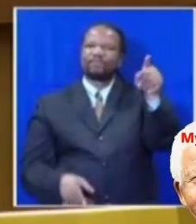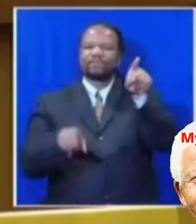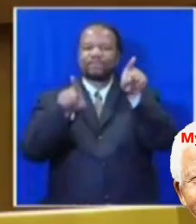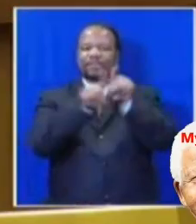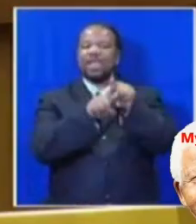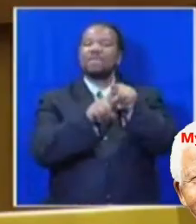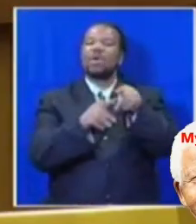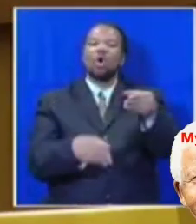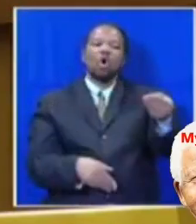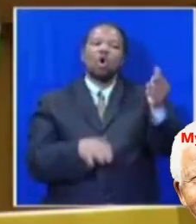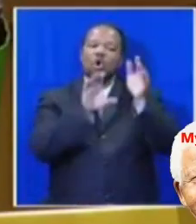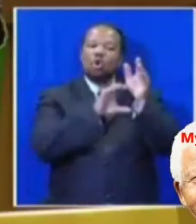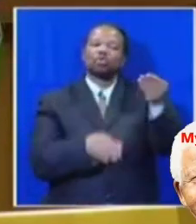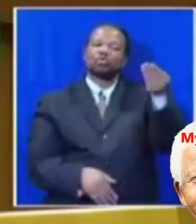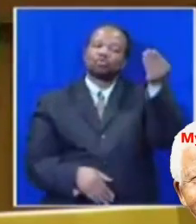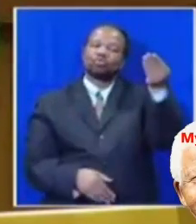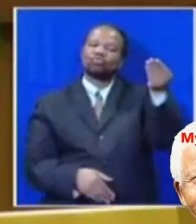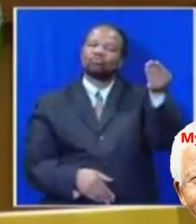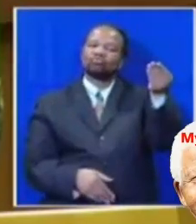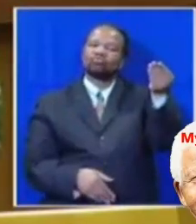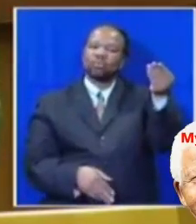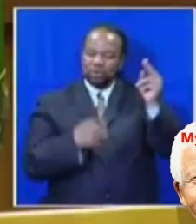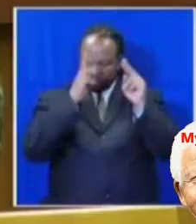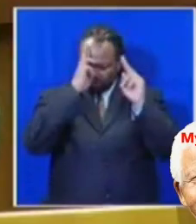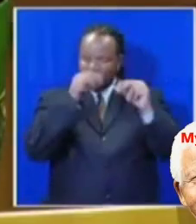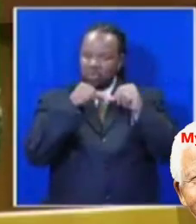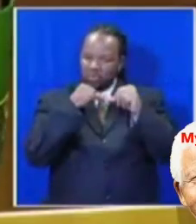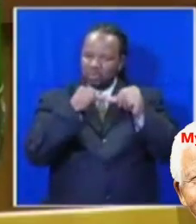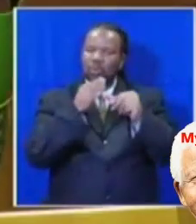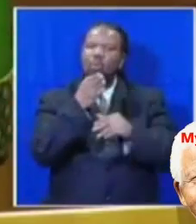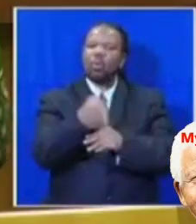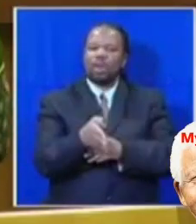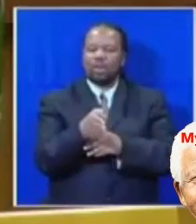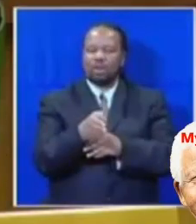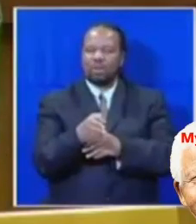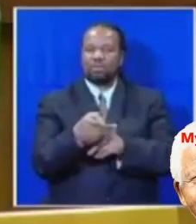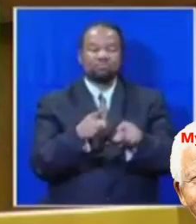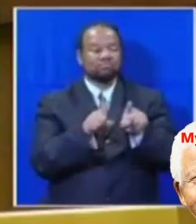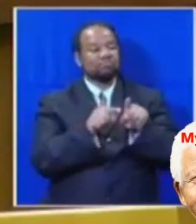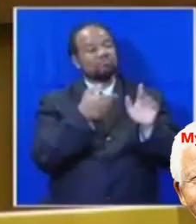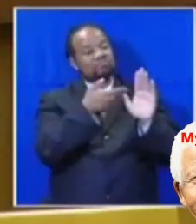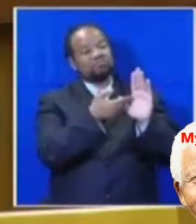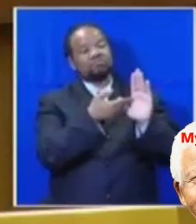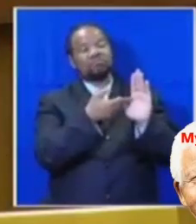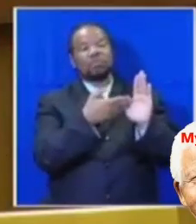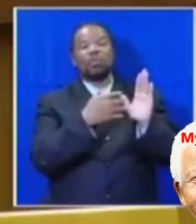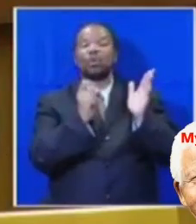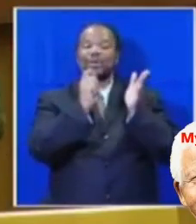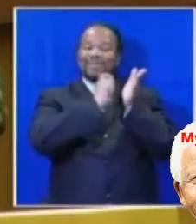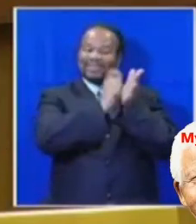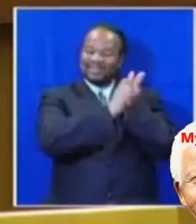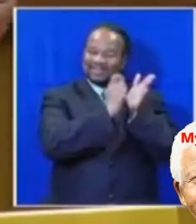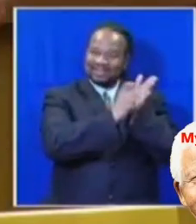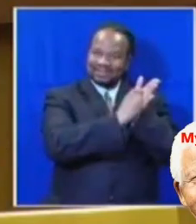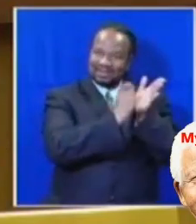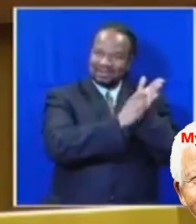will continue to respect is the constitution that we drew, writing on